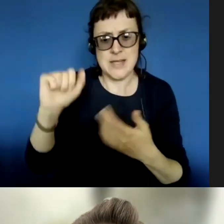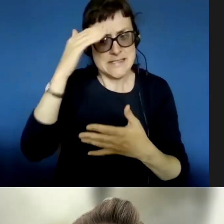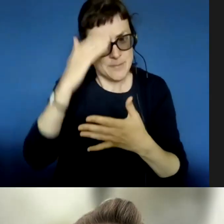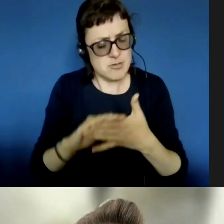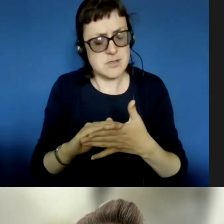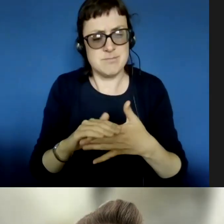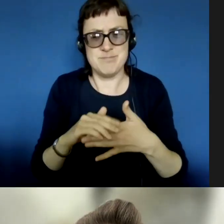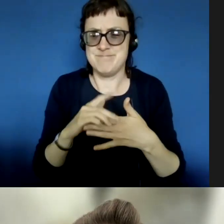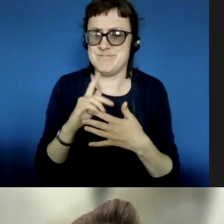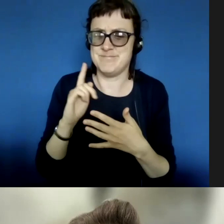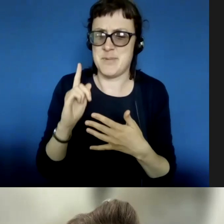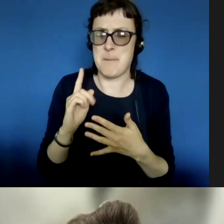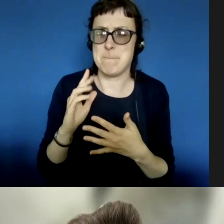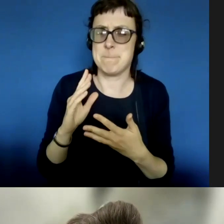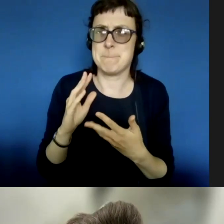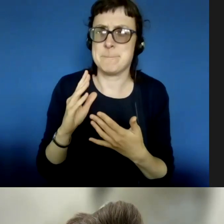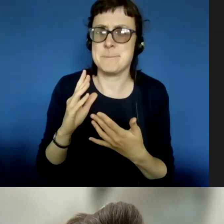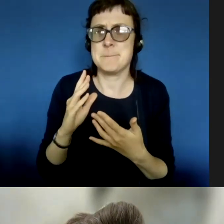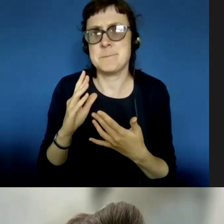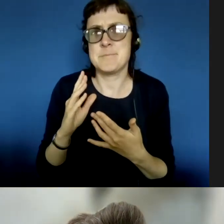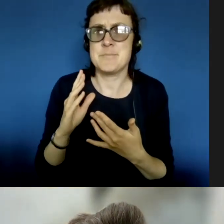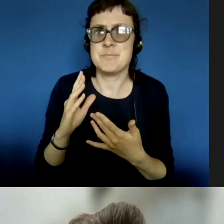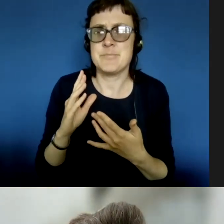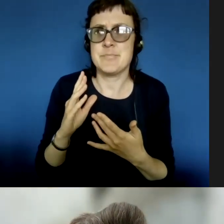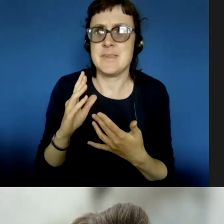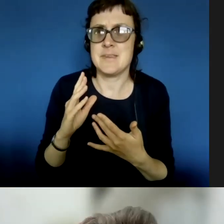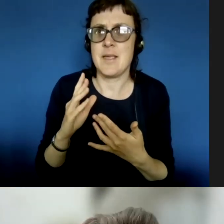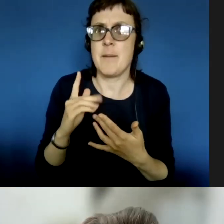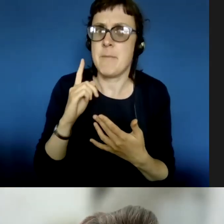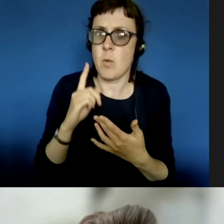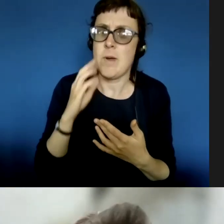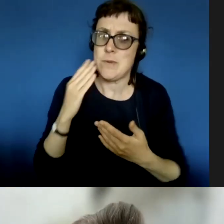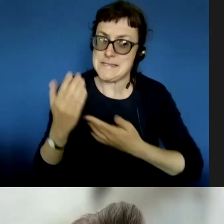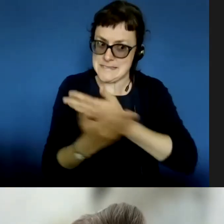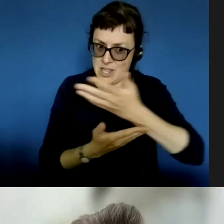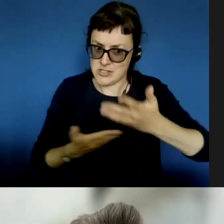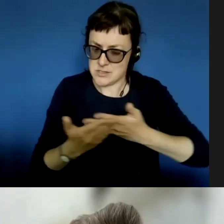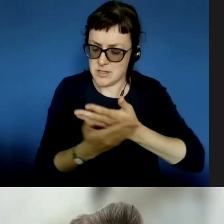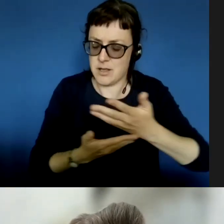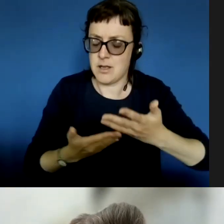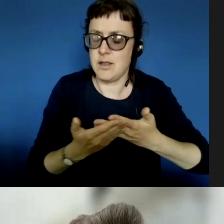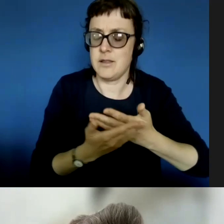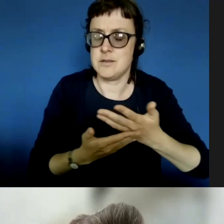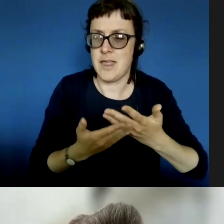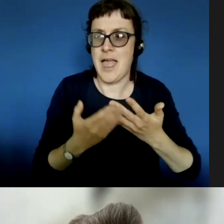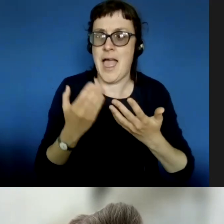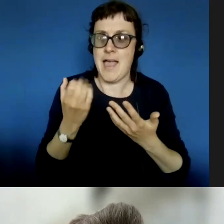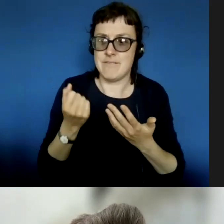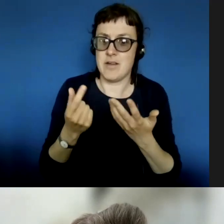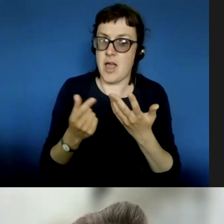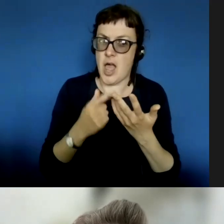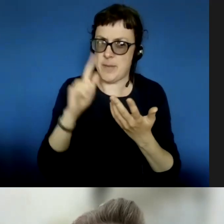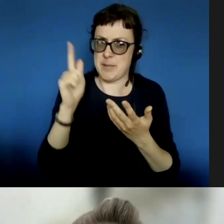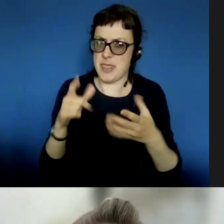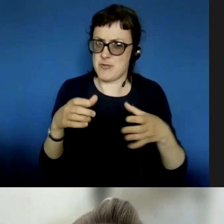and everything. But in sort of discussing things, that there were other people in the group who were kind